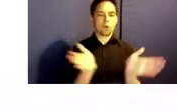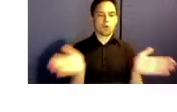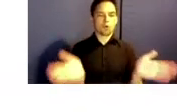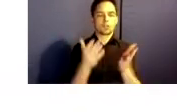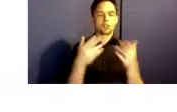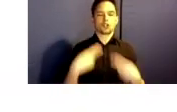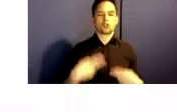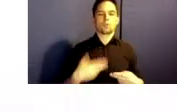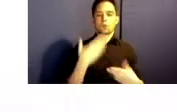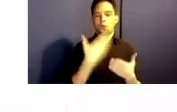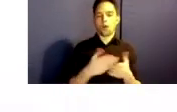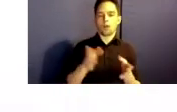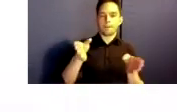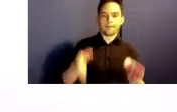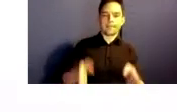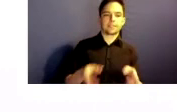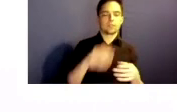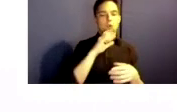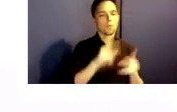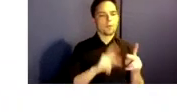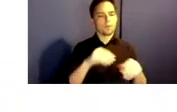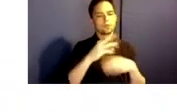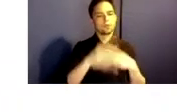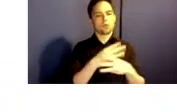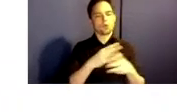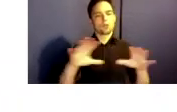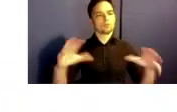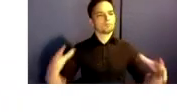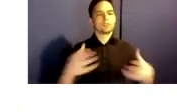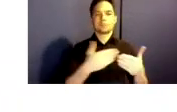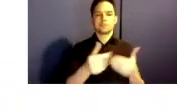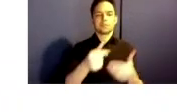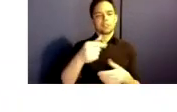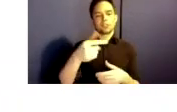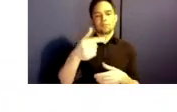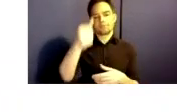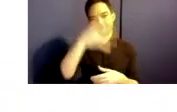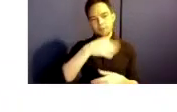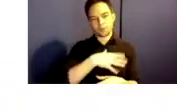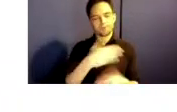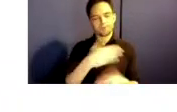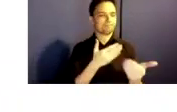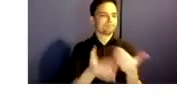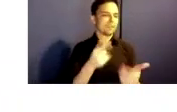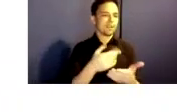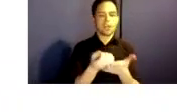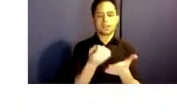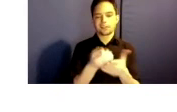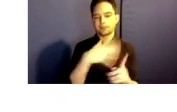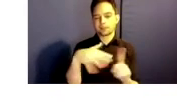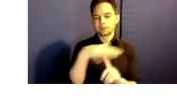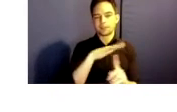well-being among all people of the world, regardless of the gender, regardless the economy of the